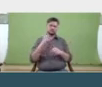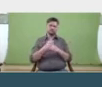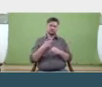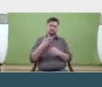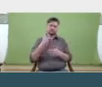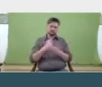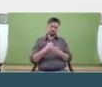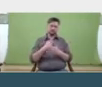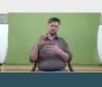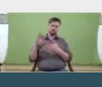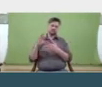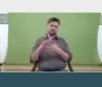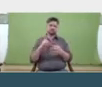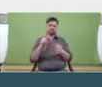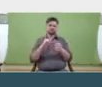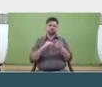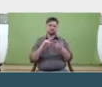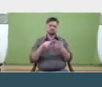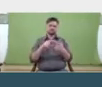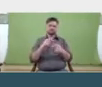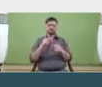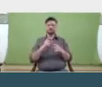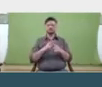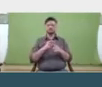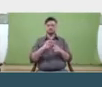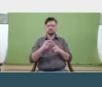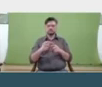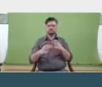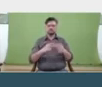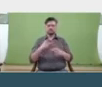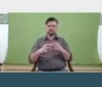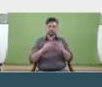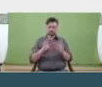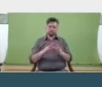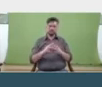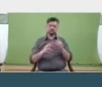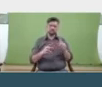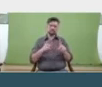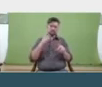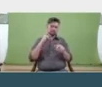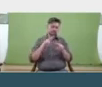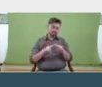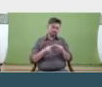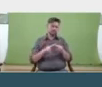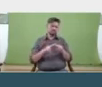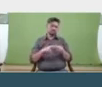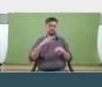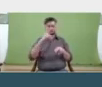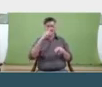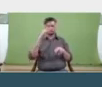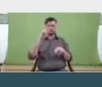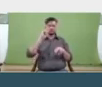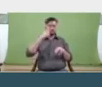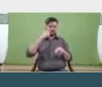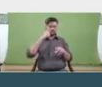uh morphology on it whereas if you see the man uh chased the dog then the dog will have another kind